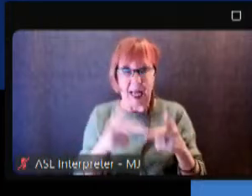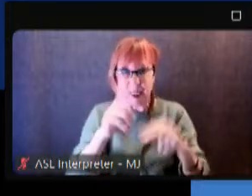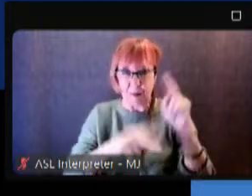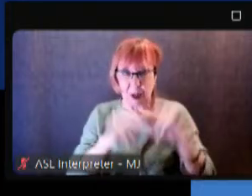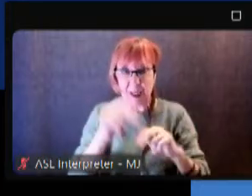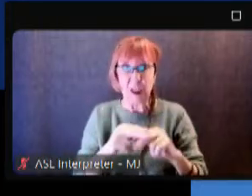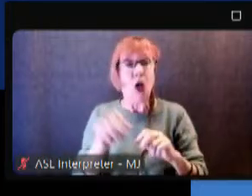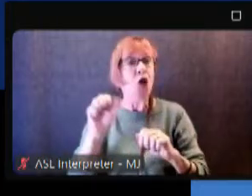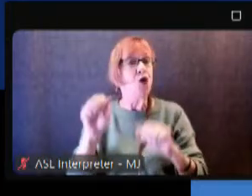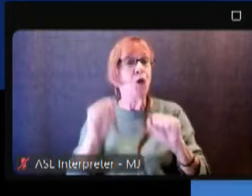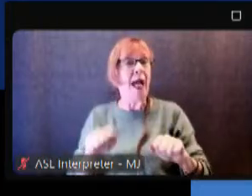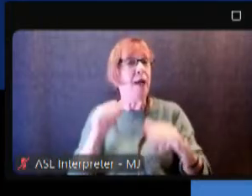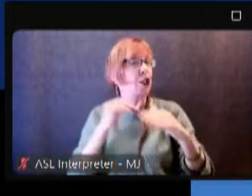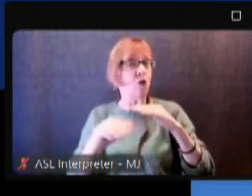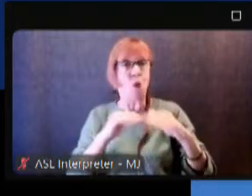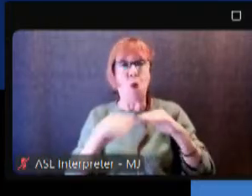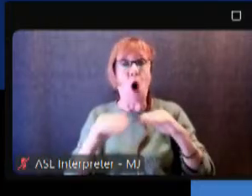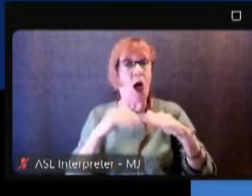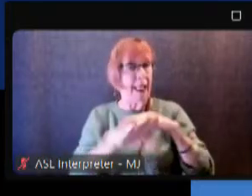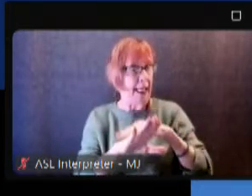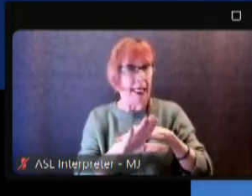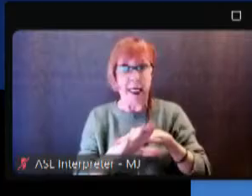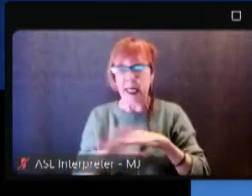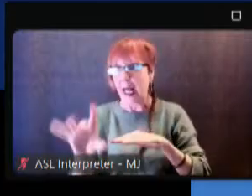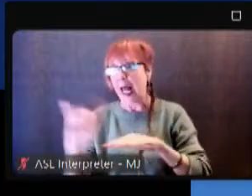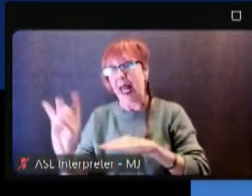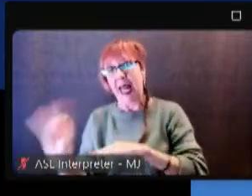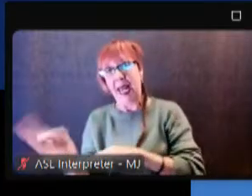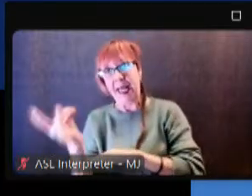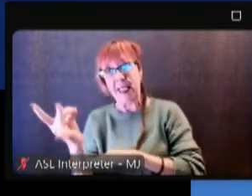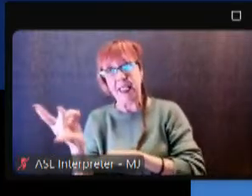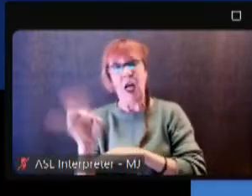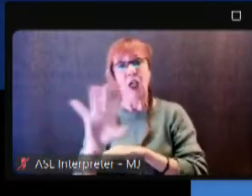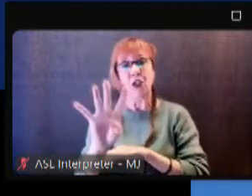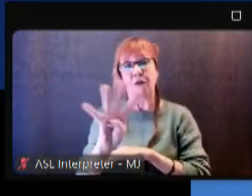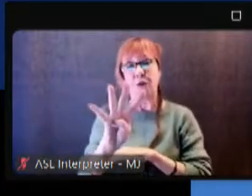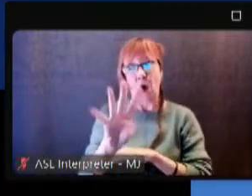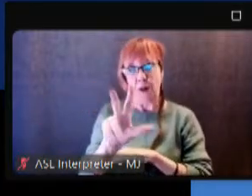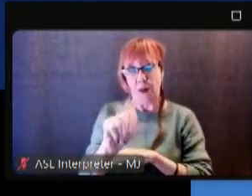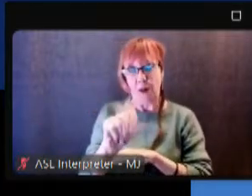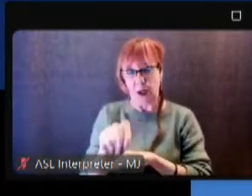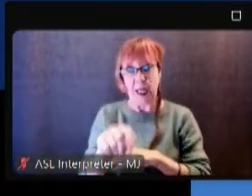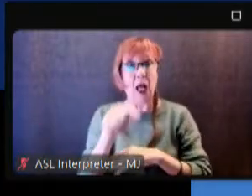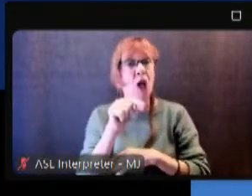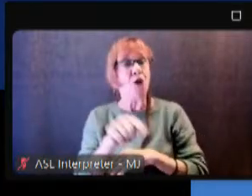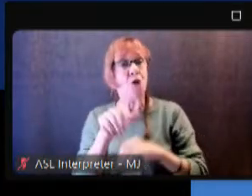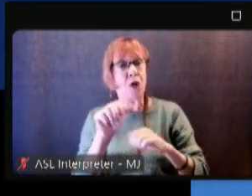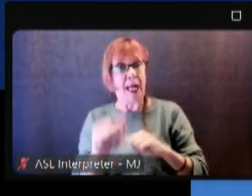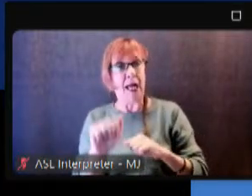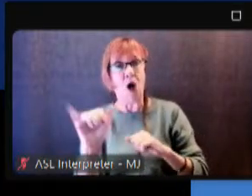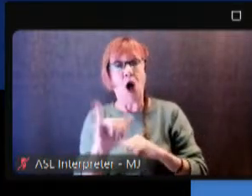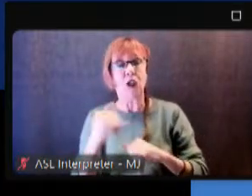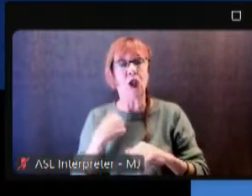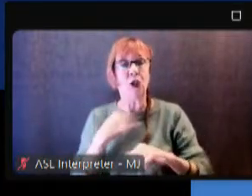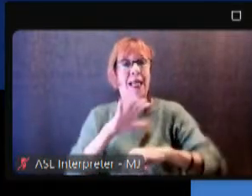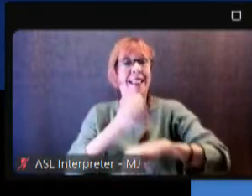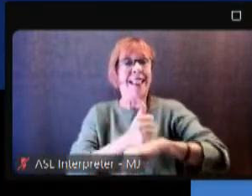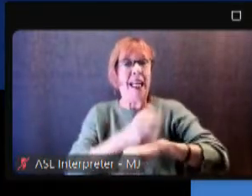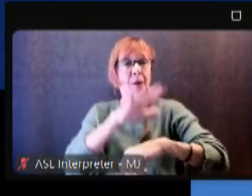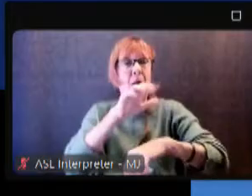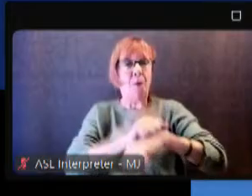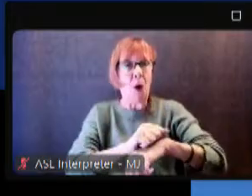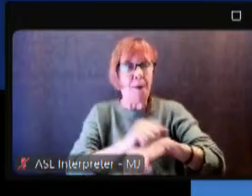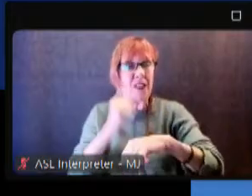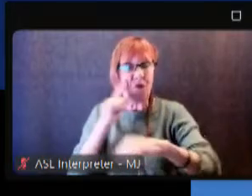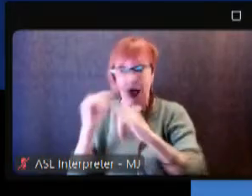to 4:30, Monday to Friday. At the One Stop, we also offer consultation appointments for individuals and small groups.